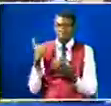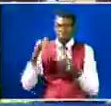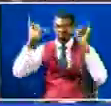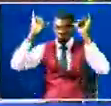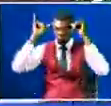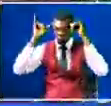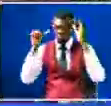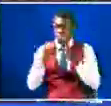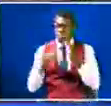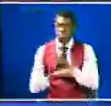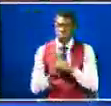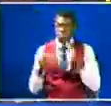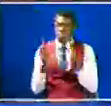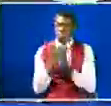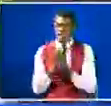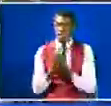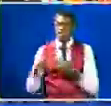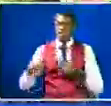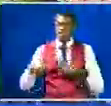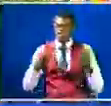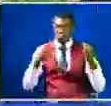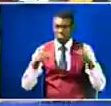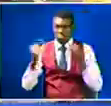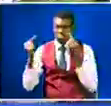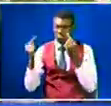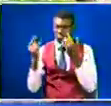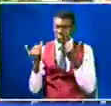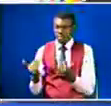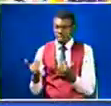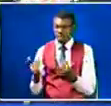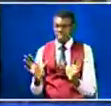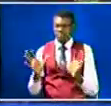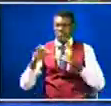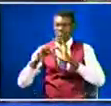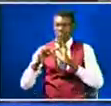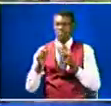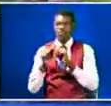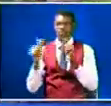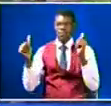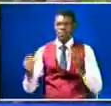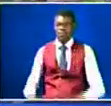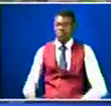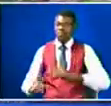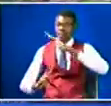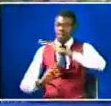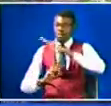rustling and perennial cross-border attacks now warms up to cohesion tunes.